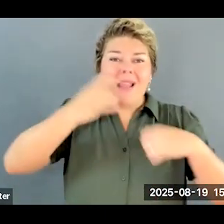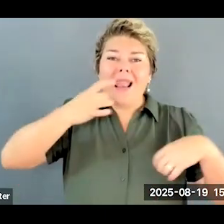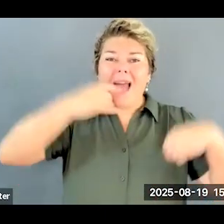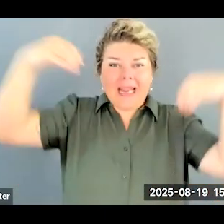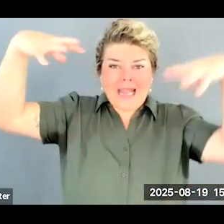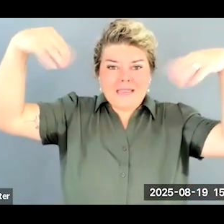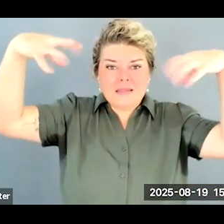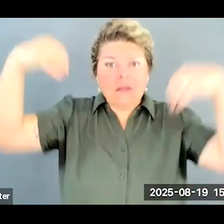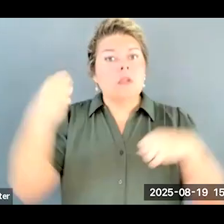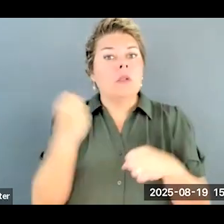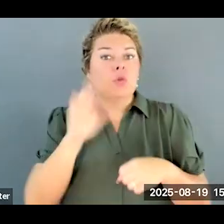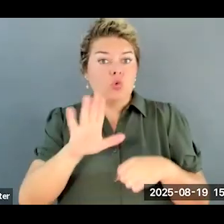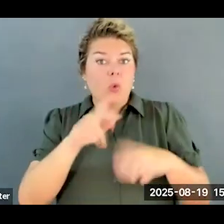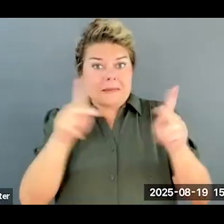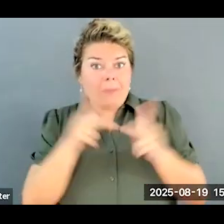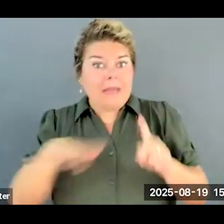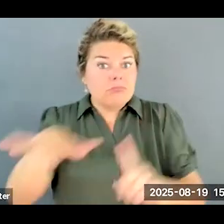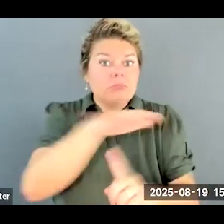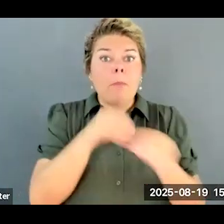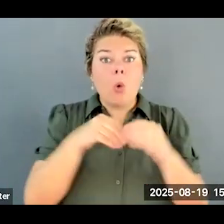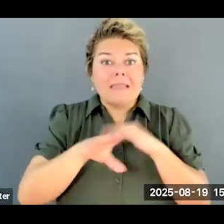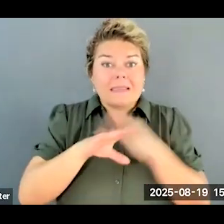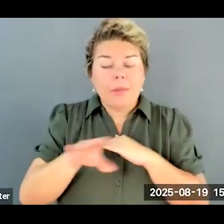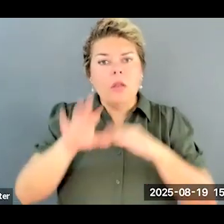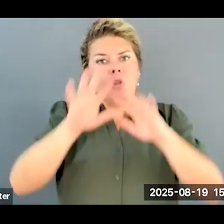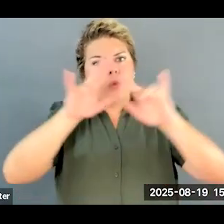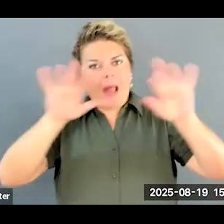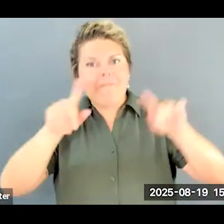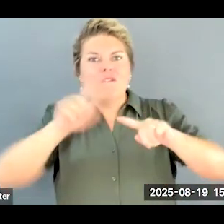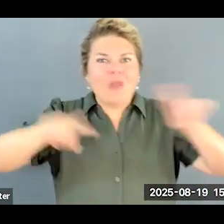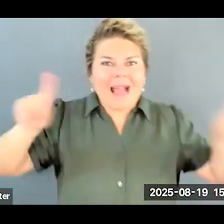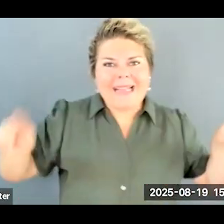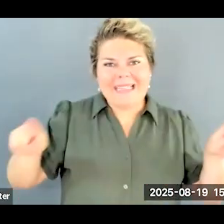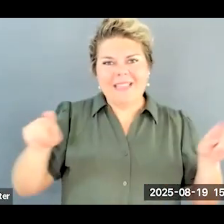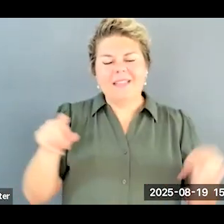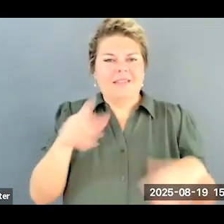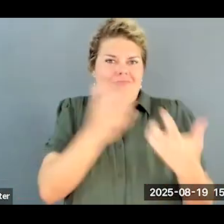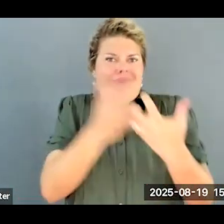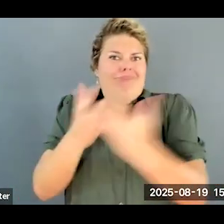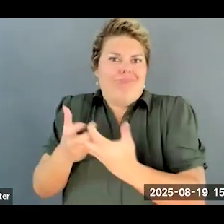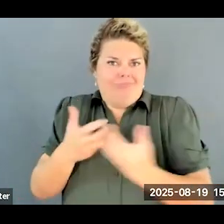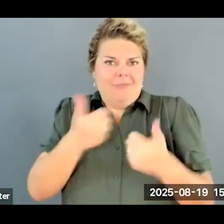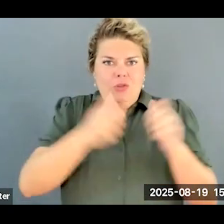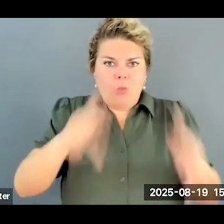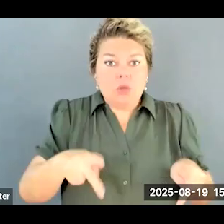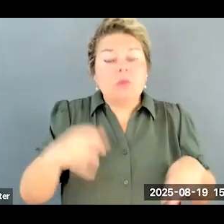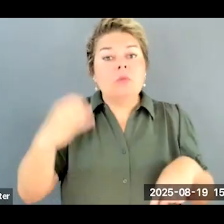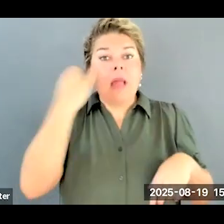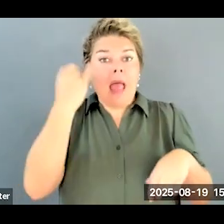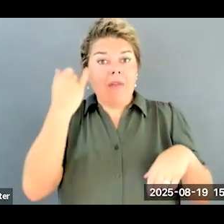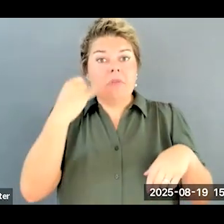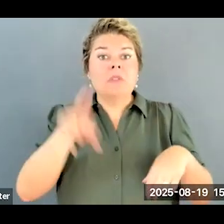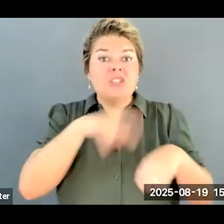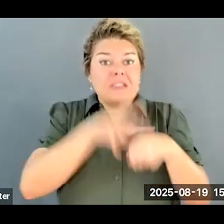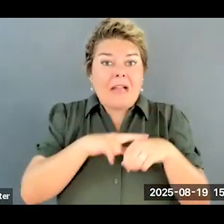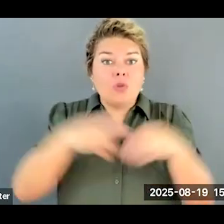to make your space more accessible is to have variety and variability in your space. So, are there blinds or natural